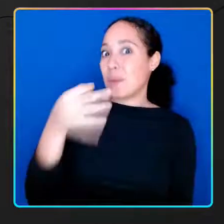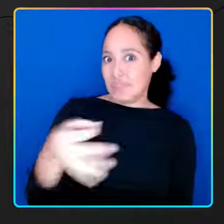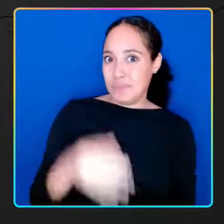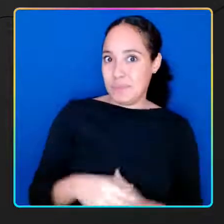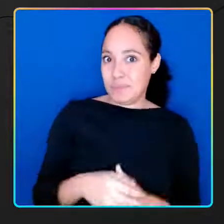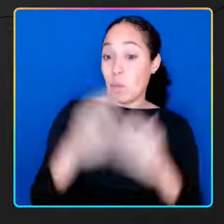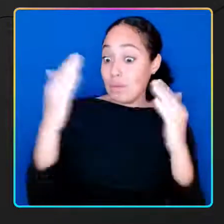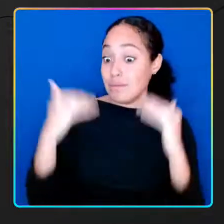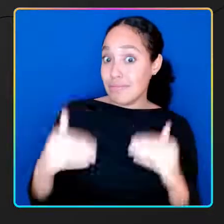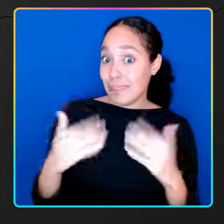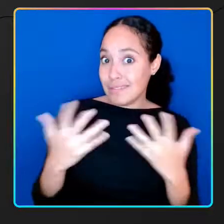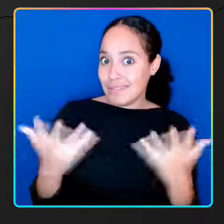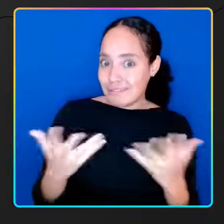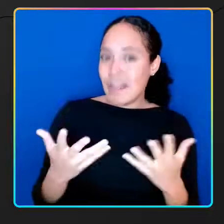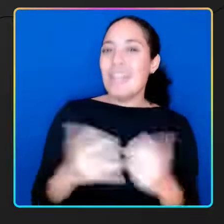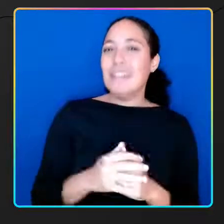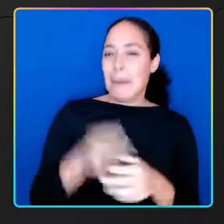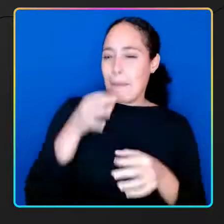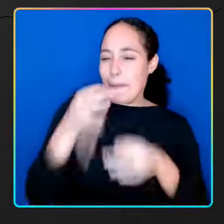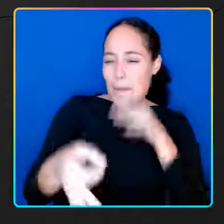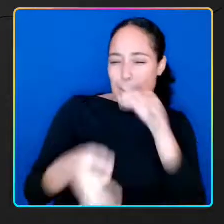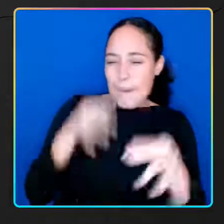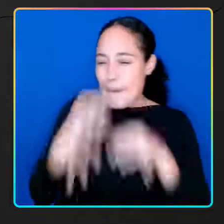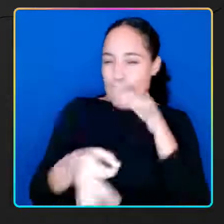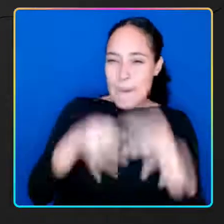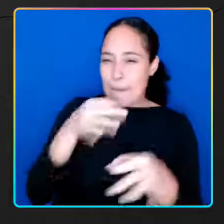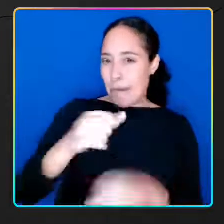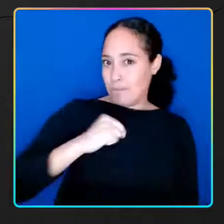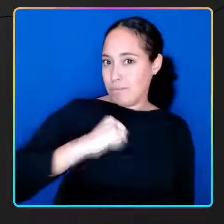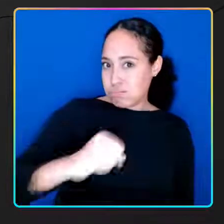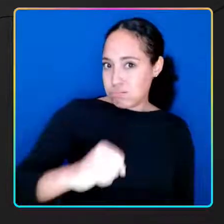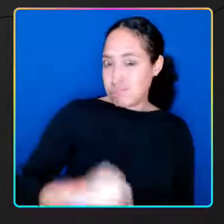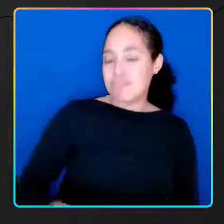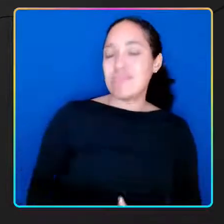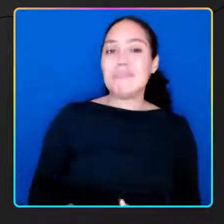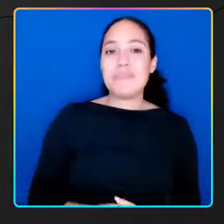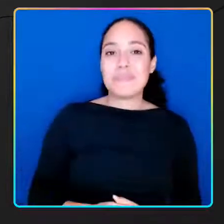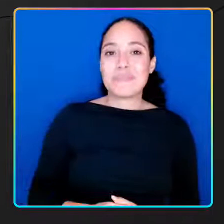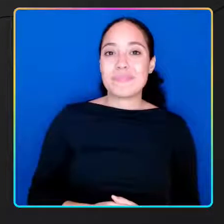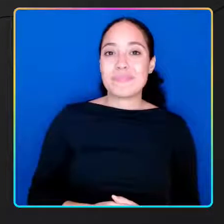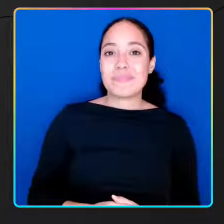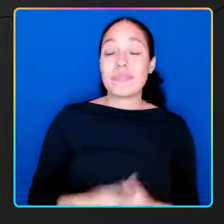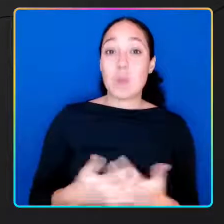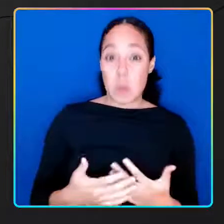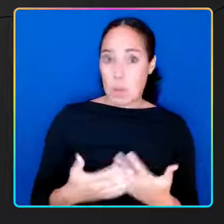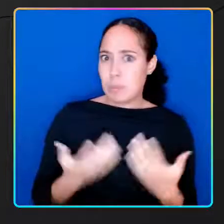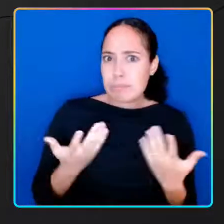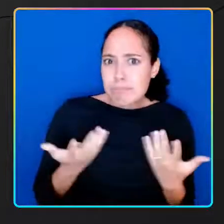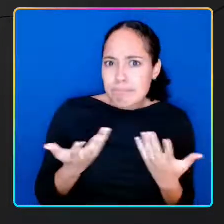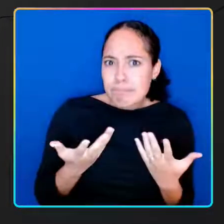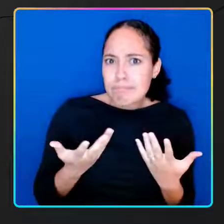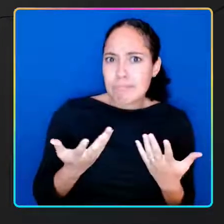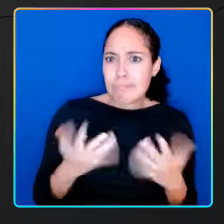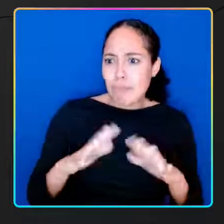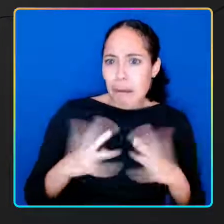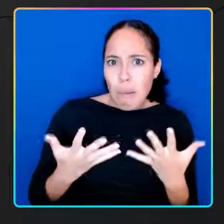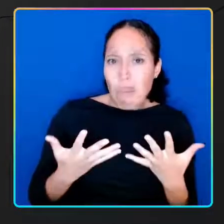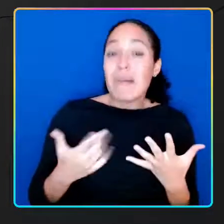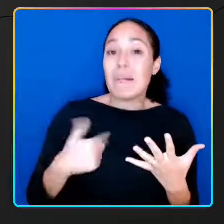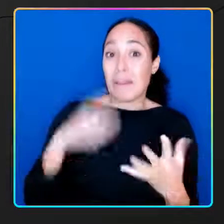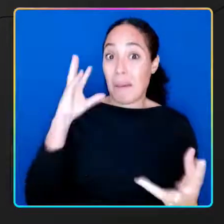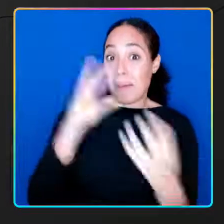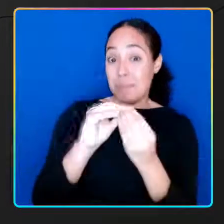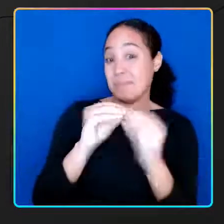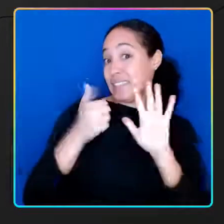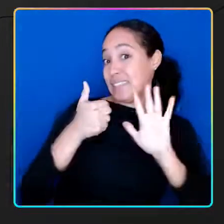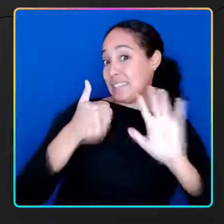round, B, is our quickfire questions. So in our quickfire question round, we have 6 questions. Me